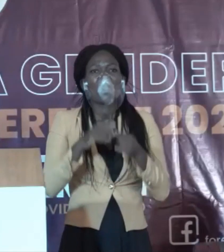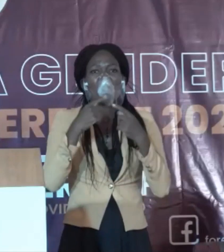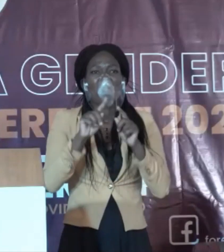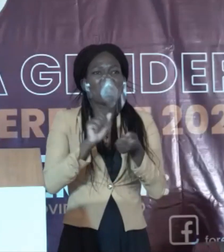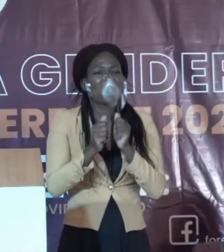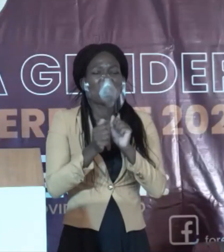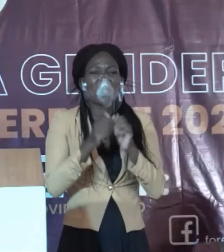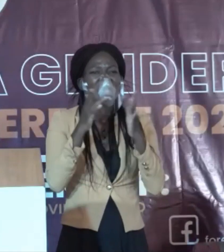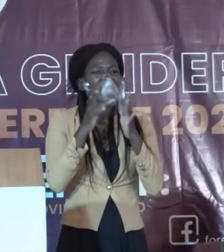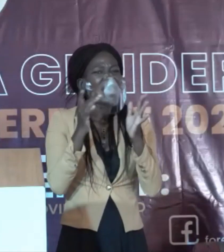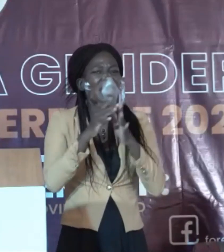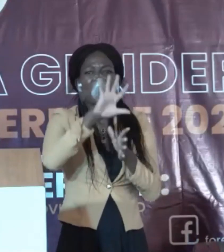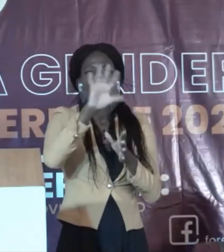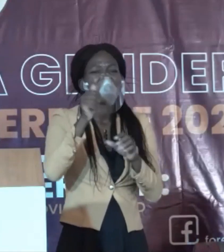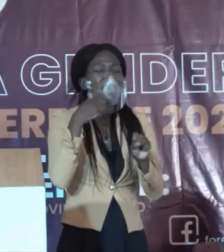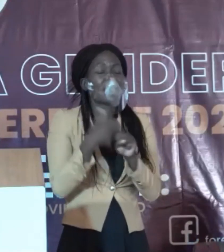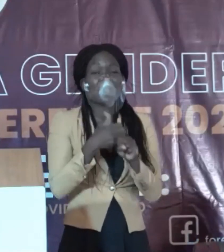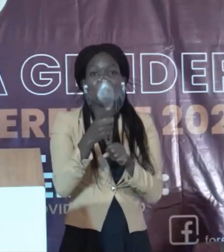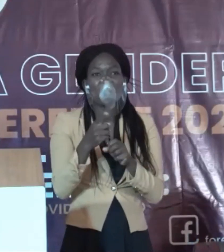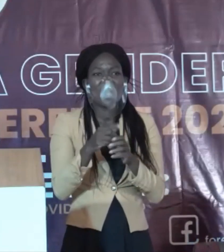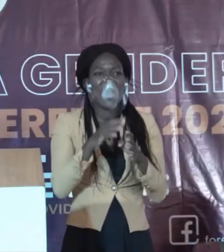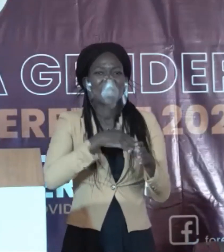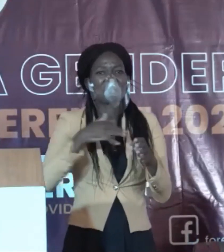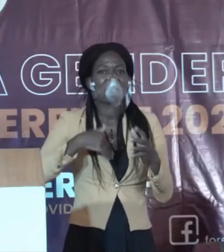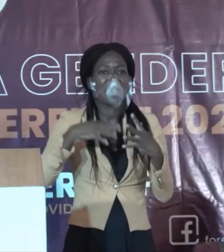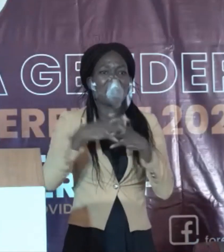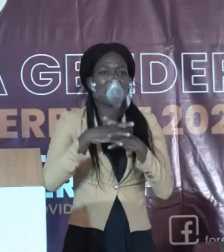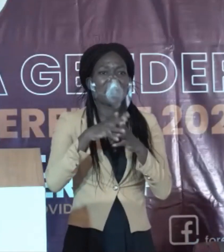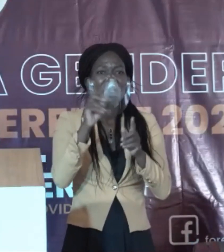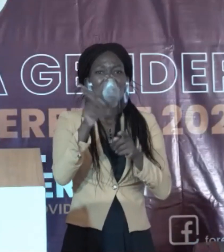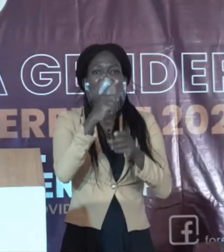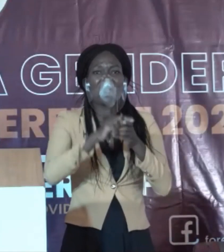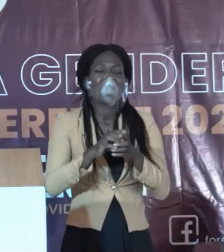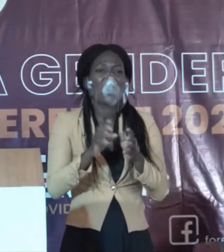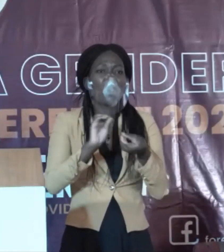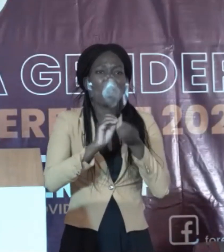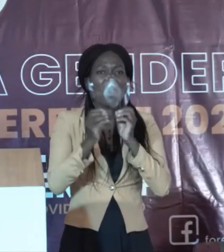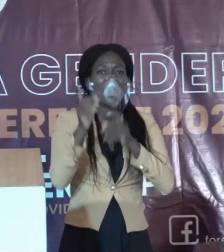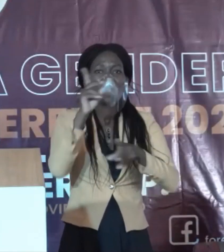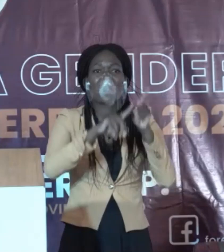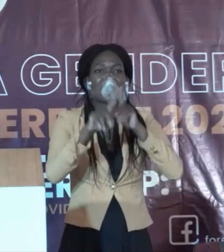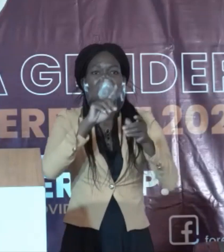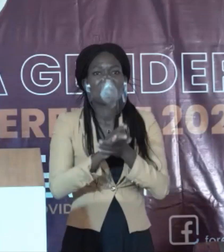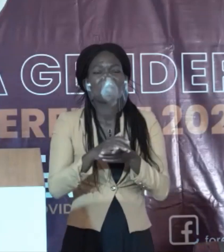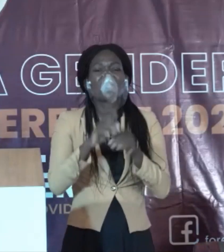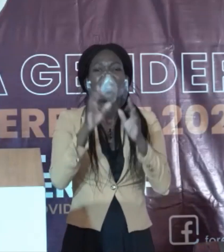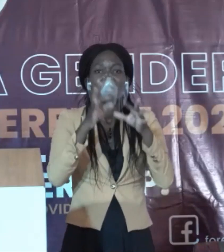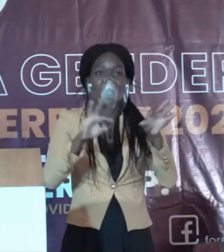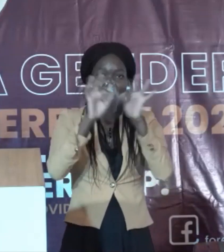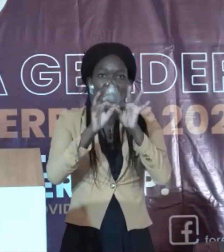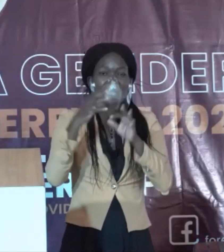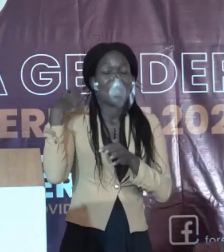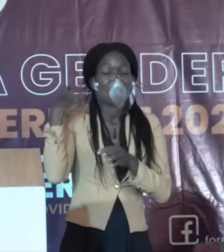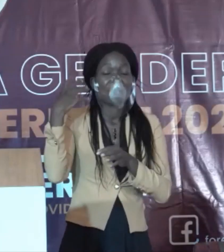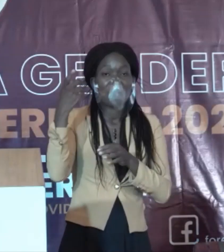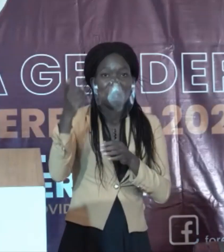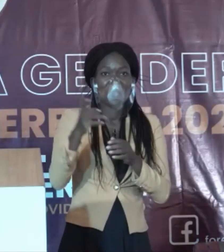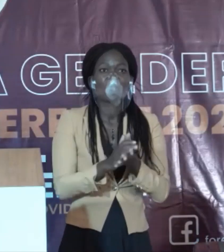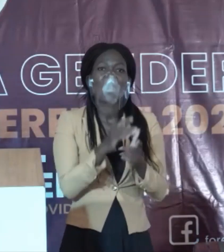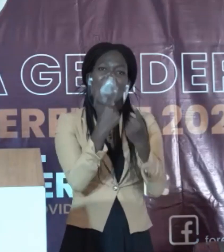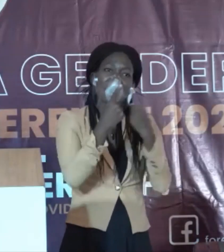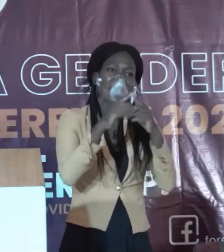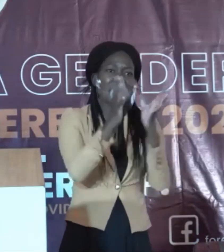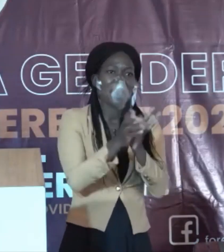hindering factor to accessing these platforms. Governments can intervene by sourcing competitive partnerships with internet